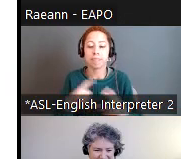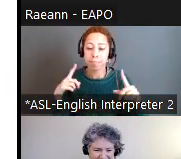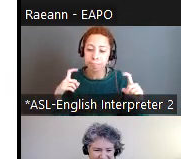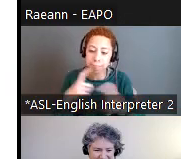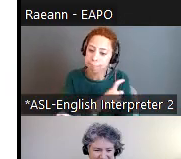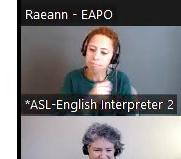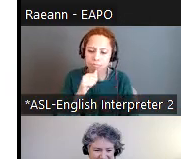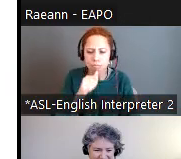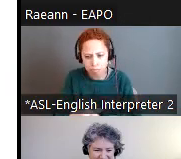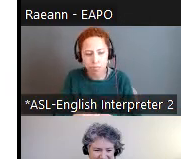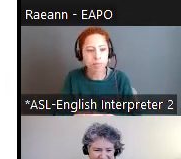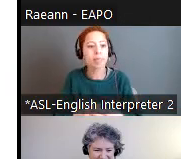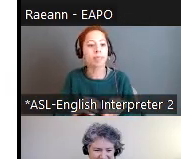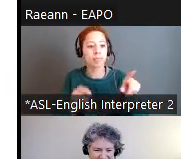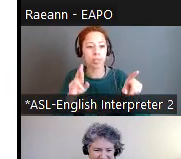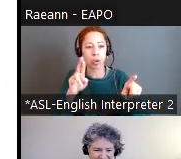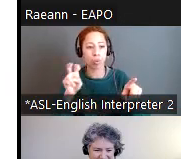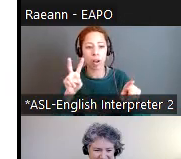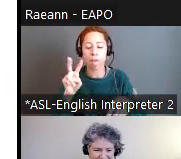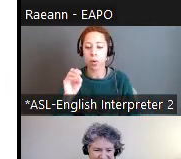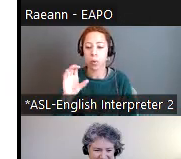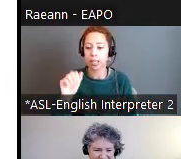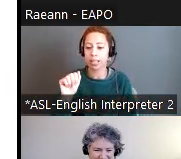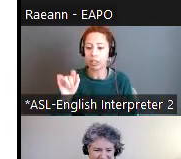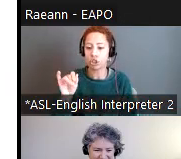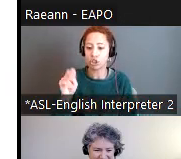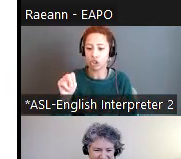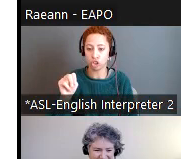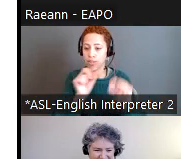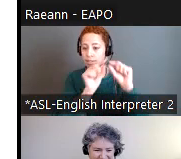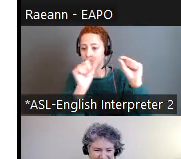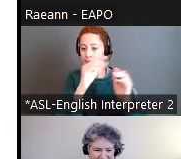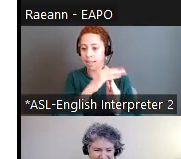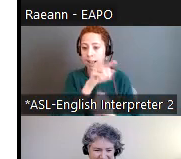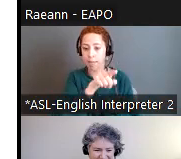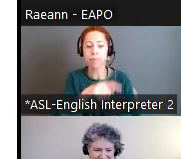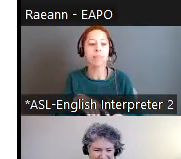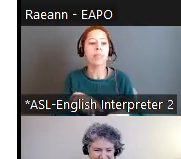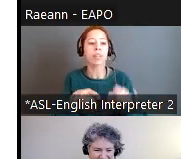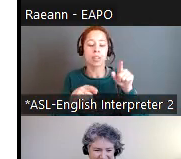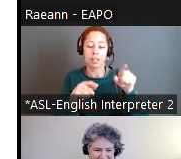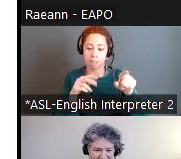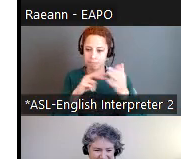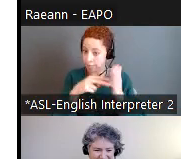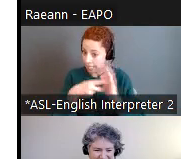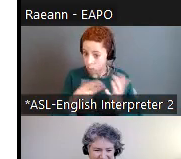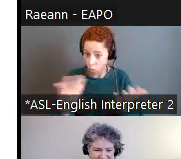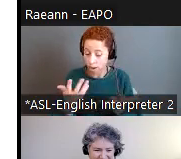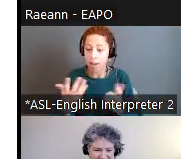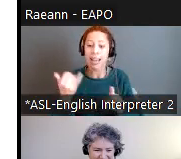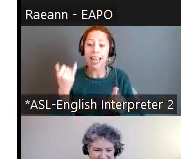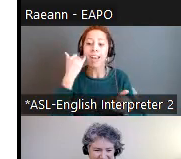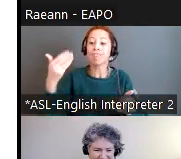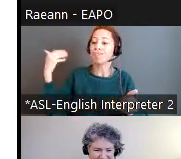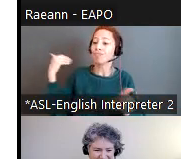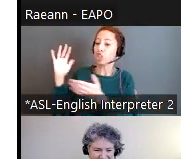complicated, but you've got your revocation at the top. So it's going to revoke any prior power of attorney documents you have made. Important to keep